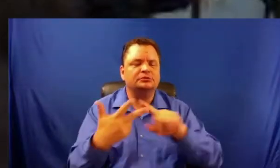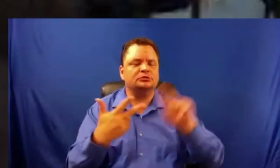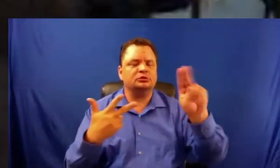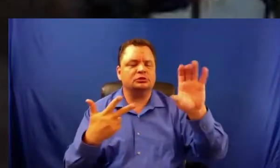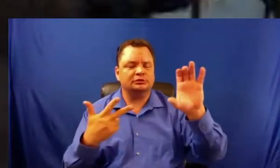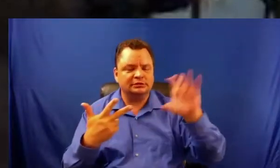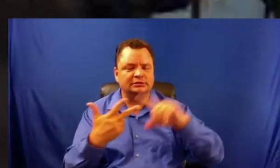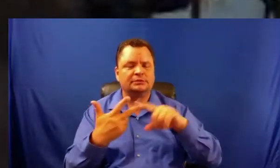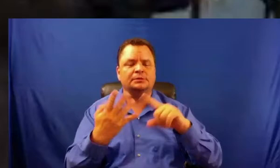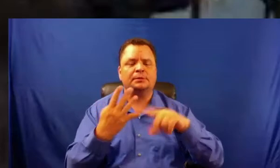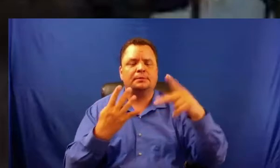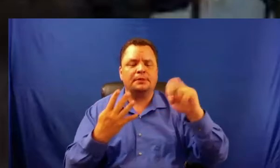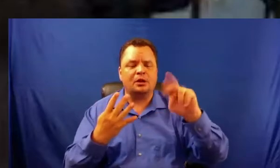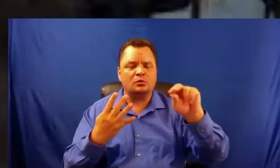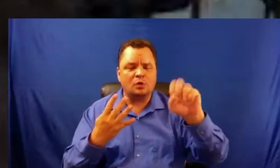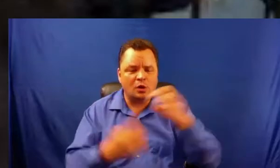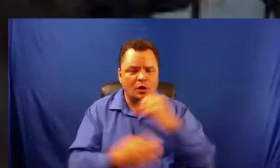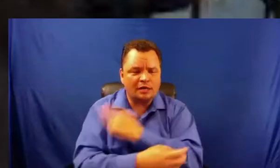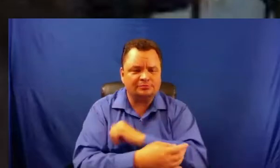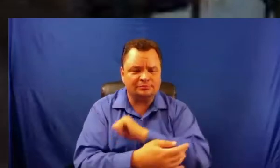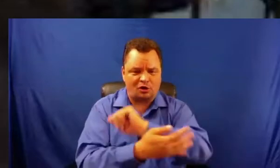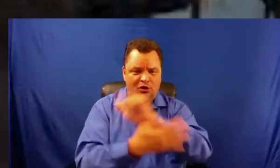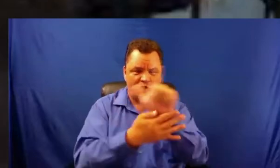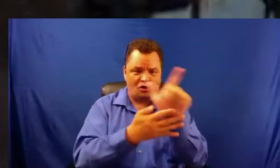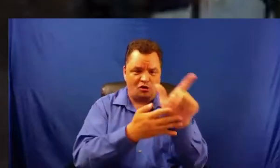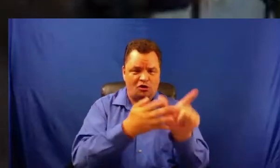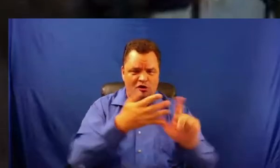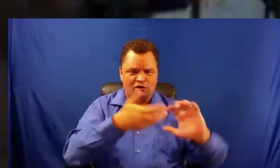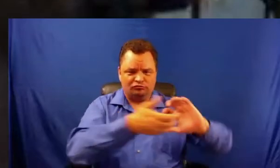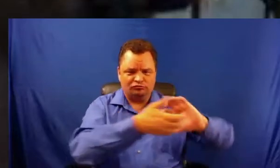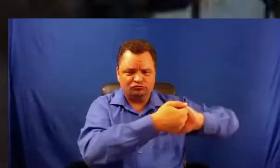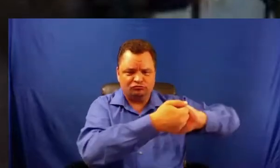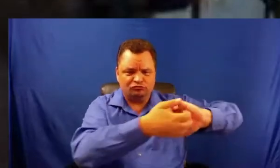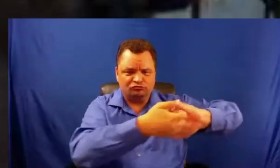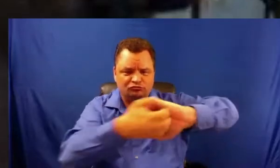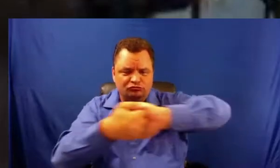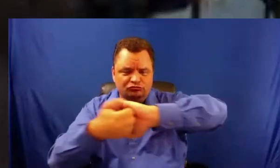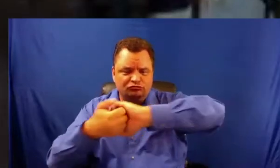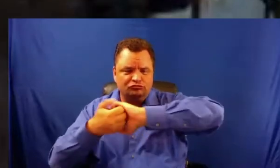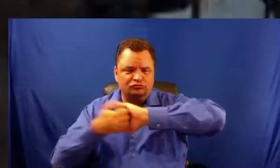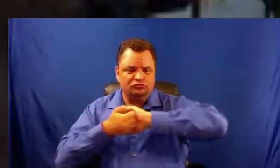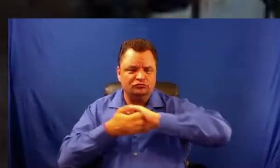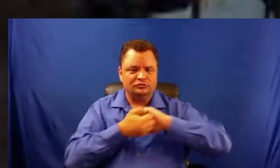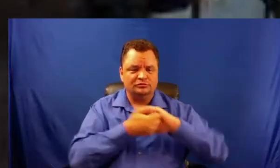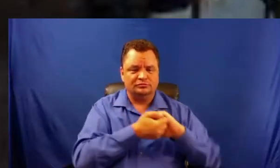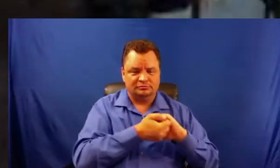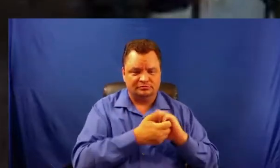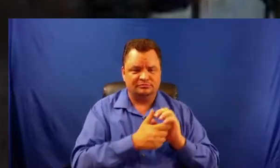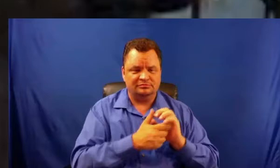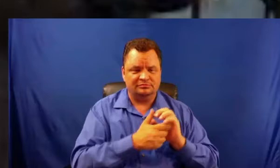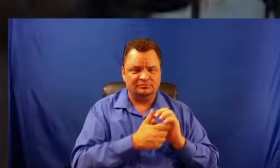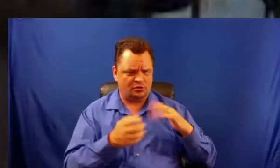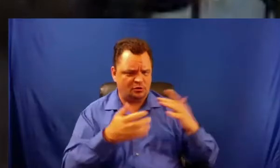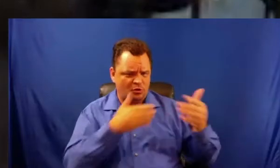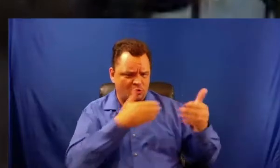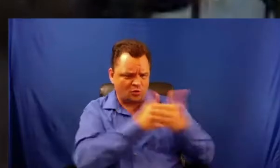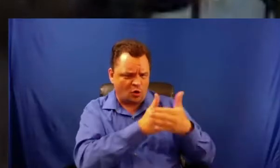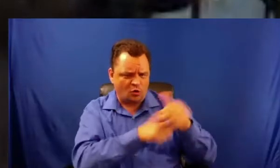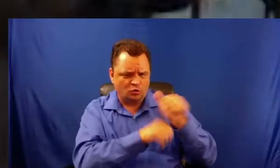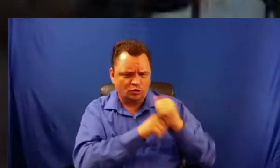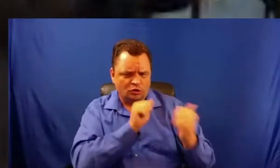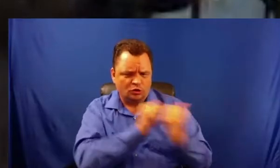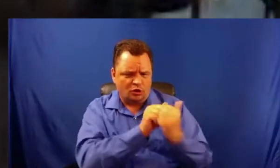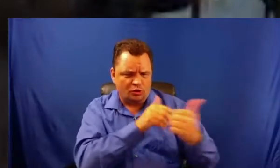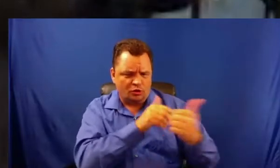Dr. Vu's operation, and many more, and keeps close ties also to the military. And so while